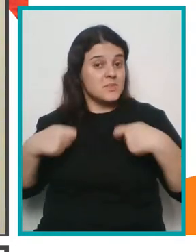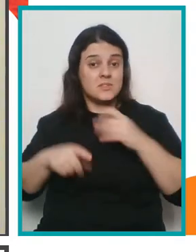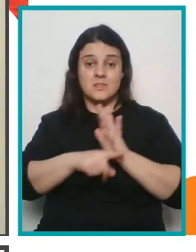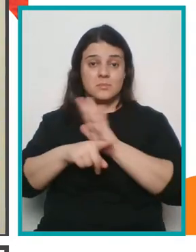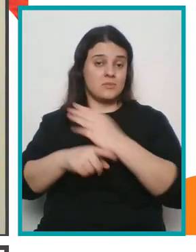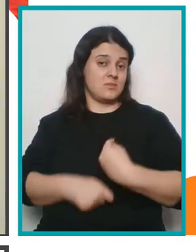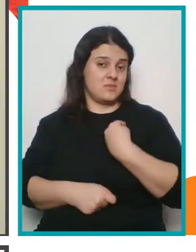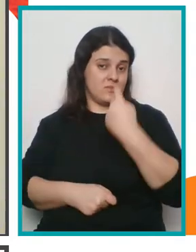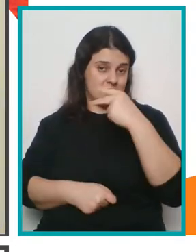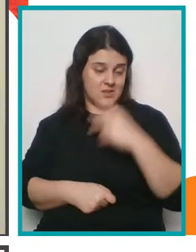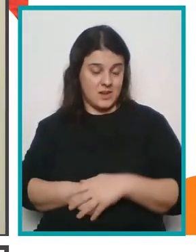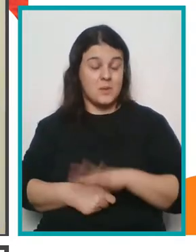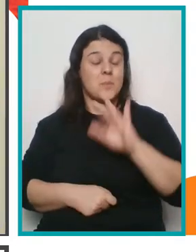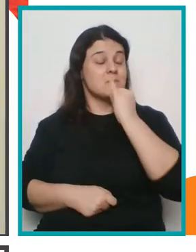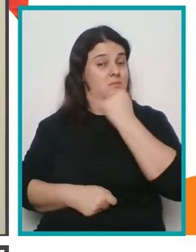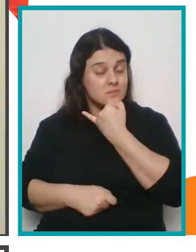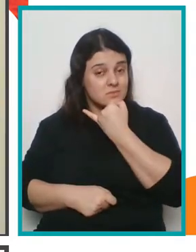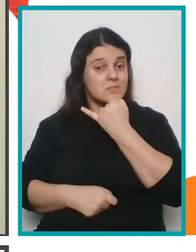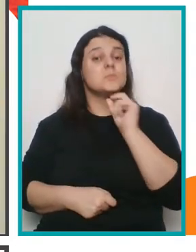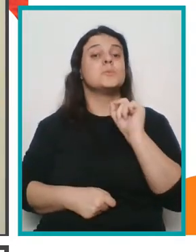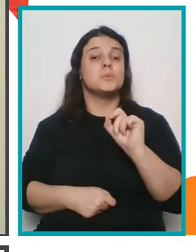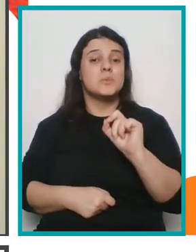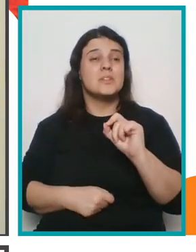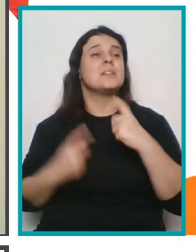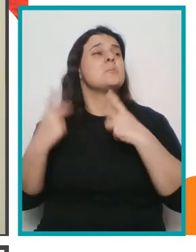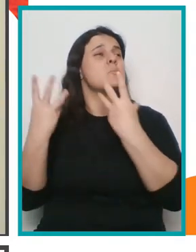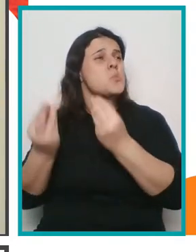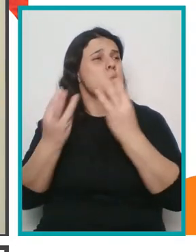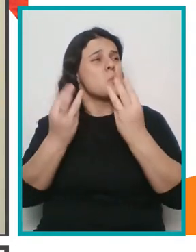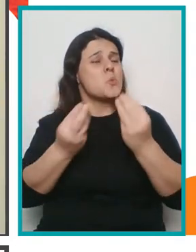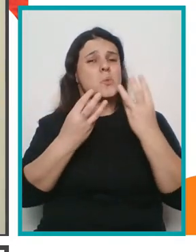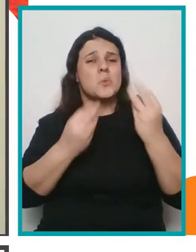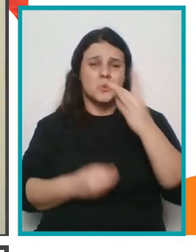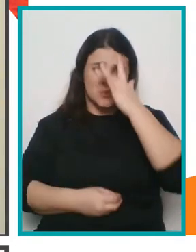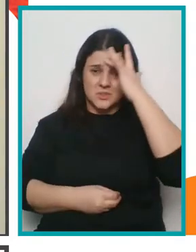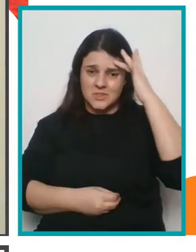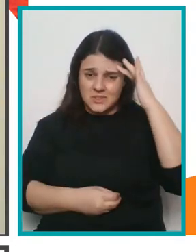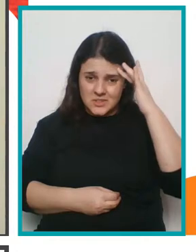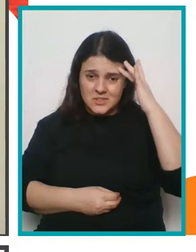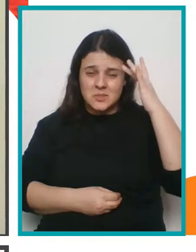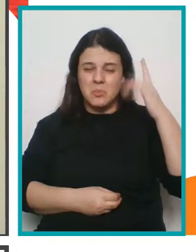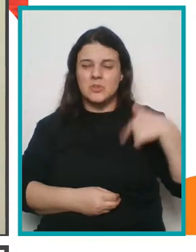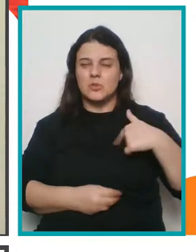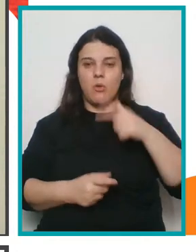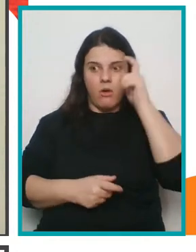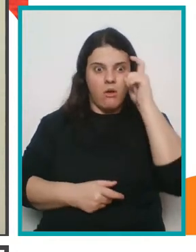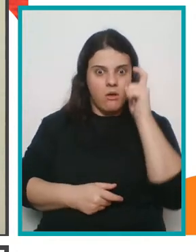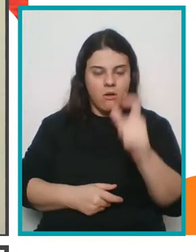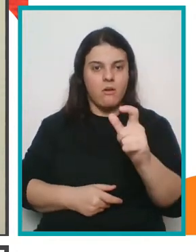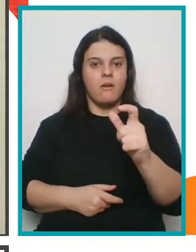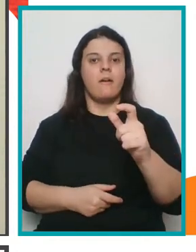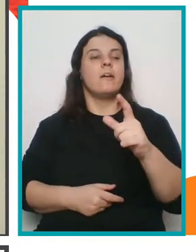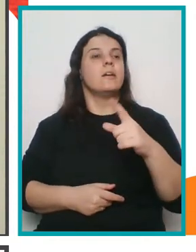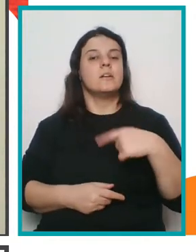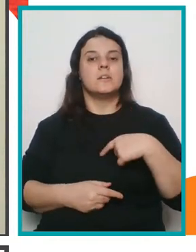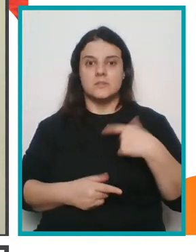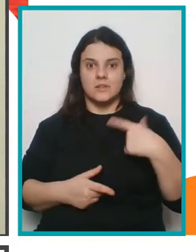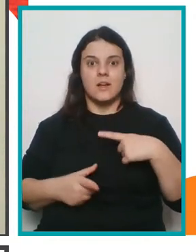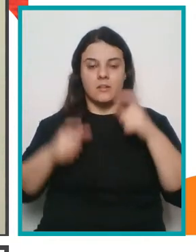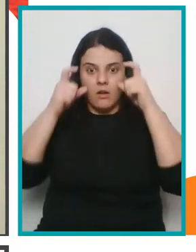industries out there who only care about their profit and not the protection of these